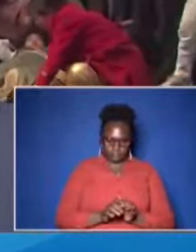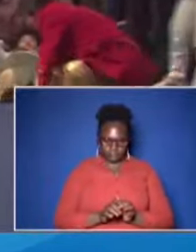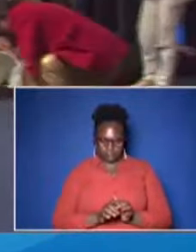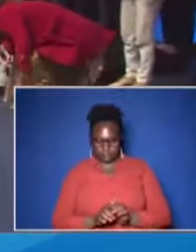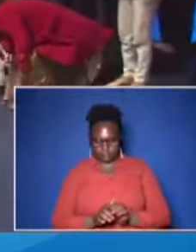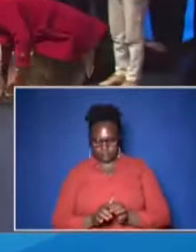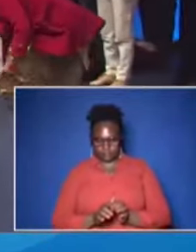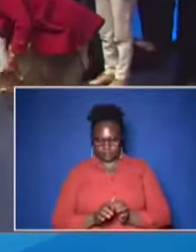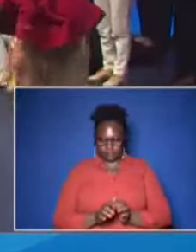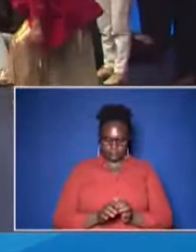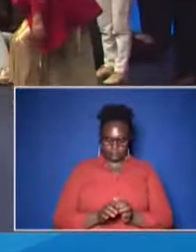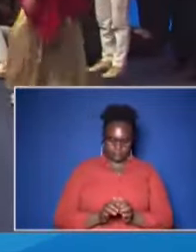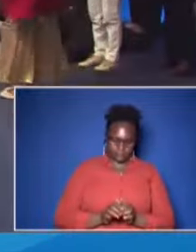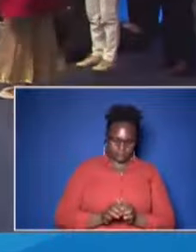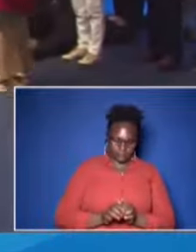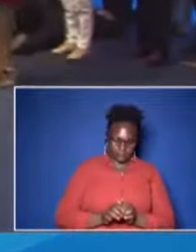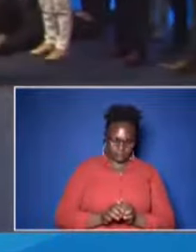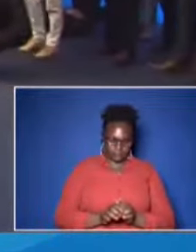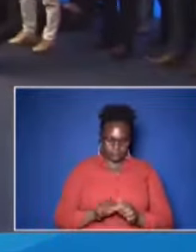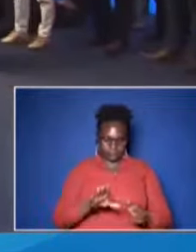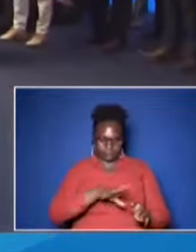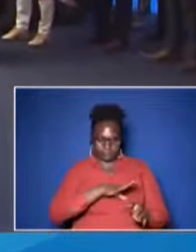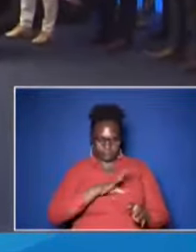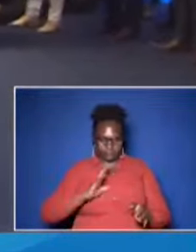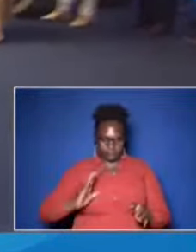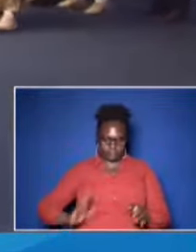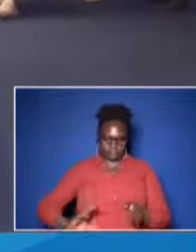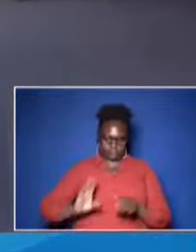my heart is for the Chinese